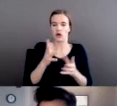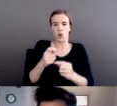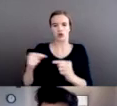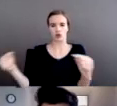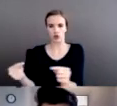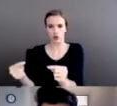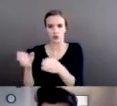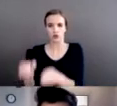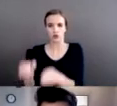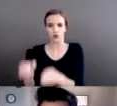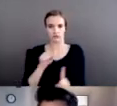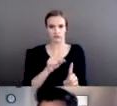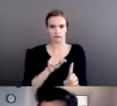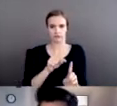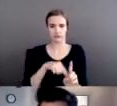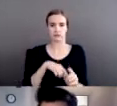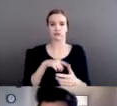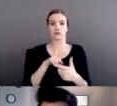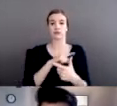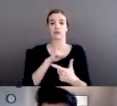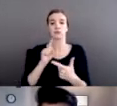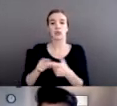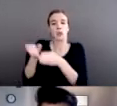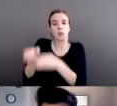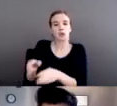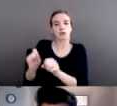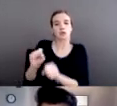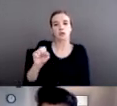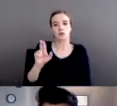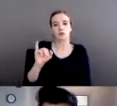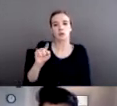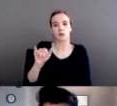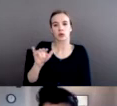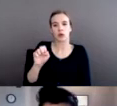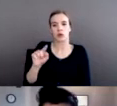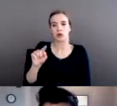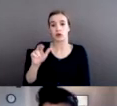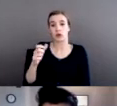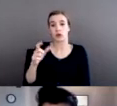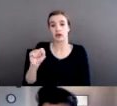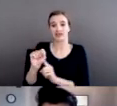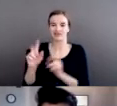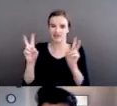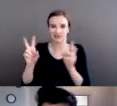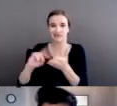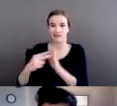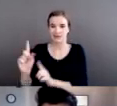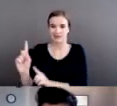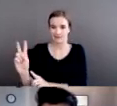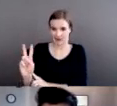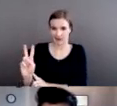harm to you. A suitable target or a victim in this case is anybody